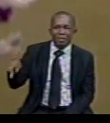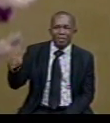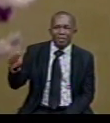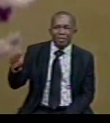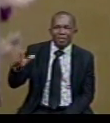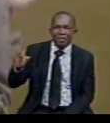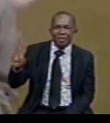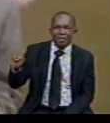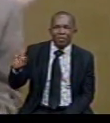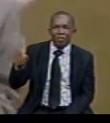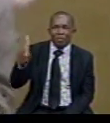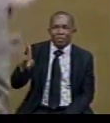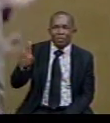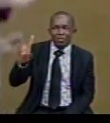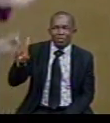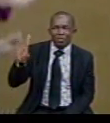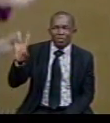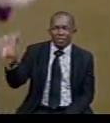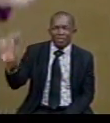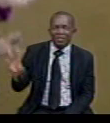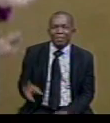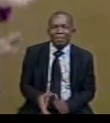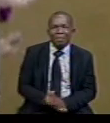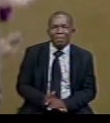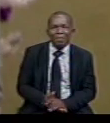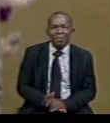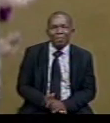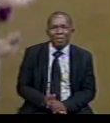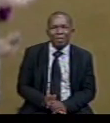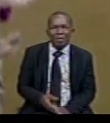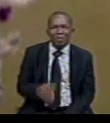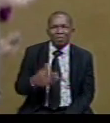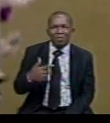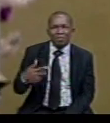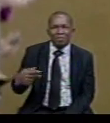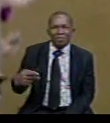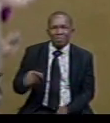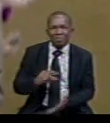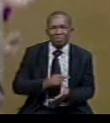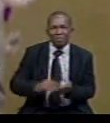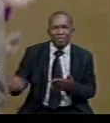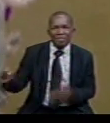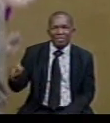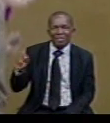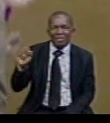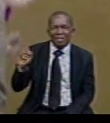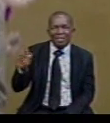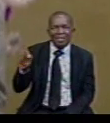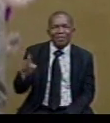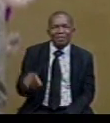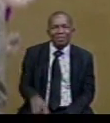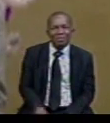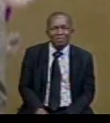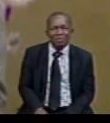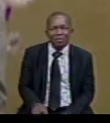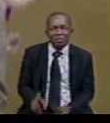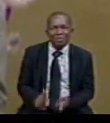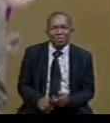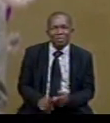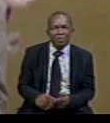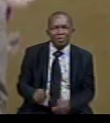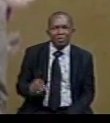Psalm 126 from verse 1 2 to verse